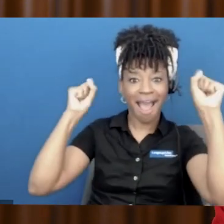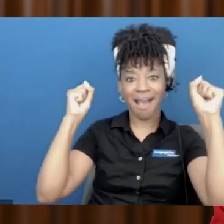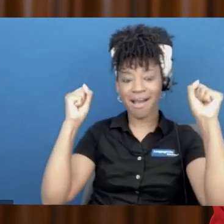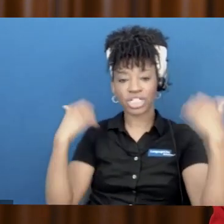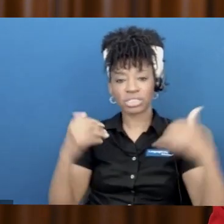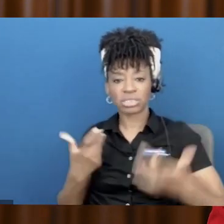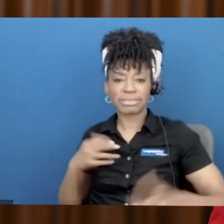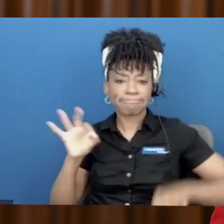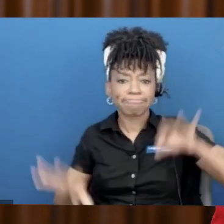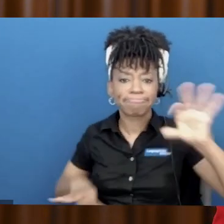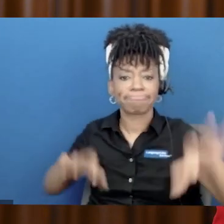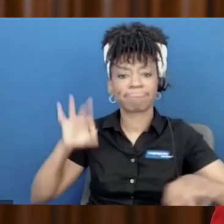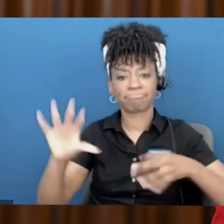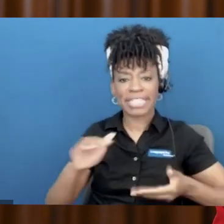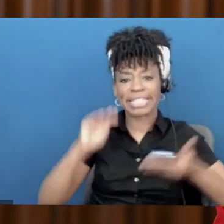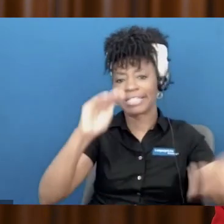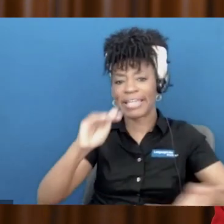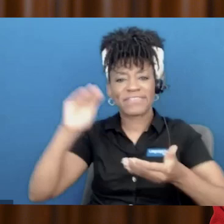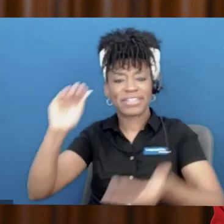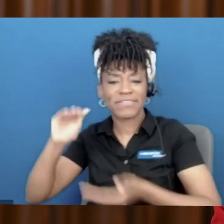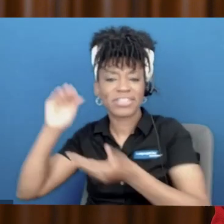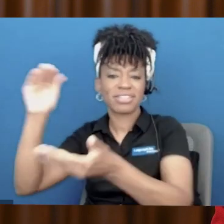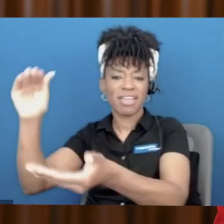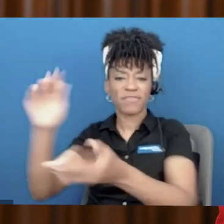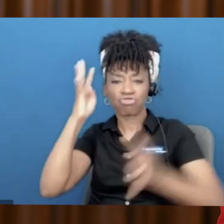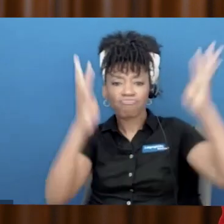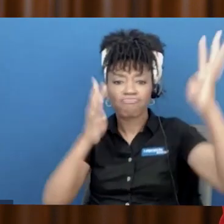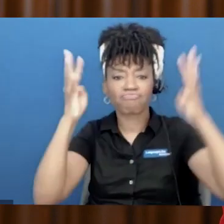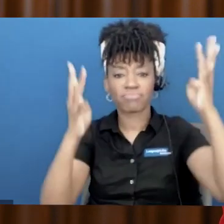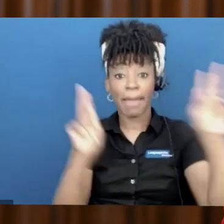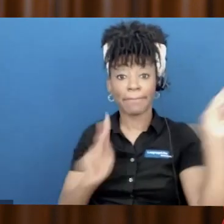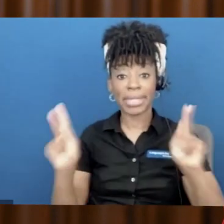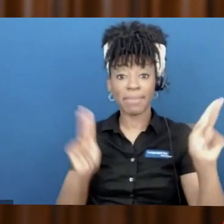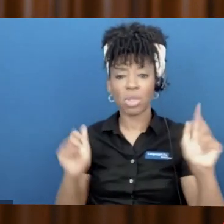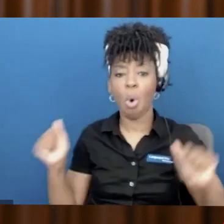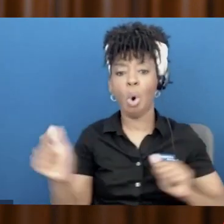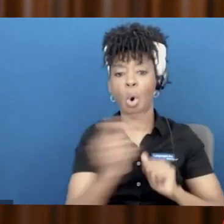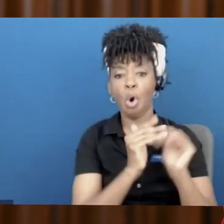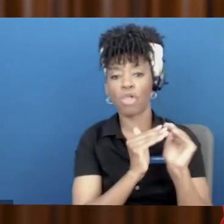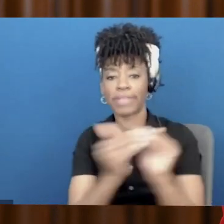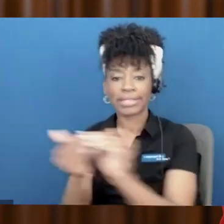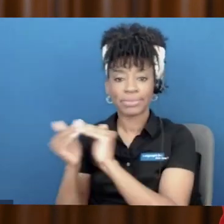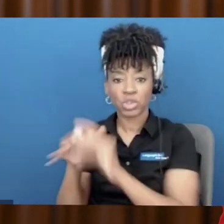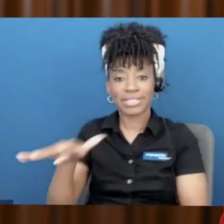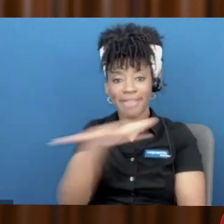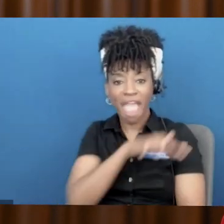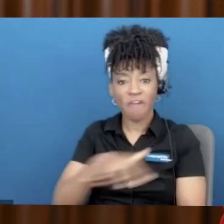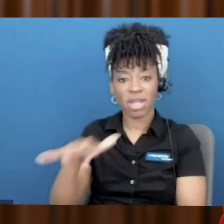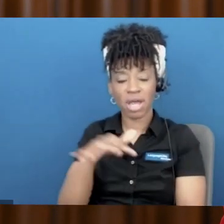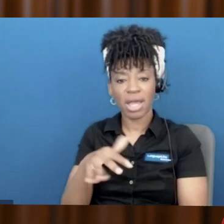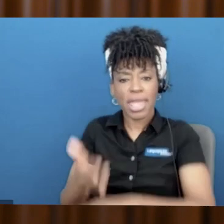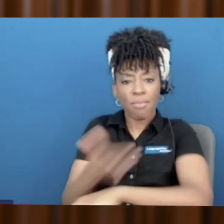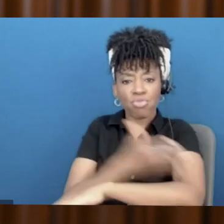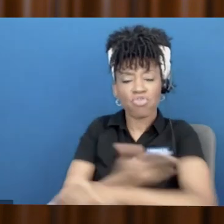creativity, because people in every neighborhood find ways to make each other's lives better, to help